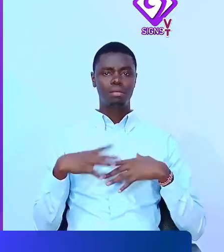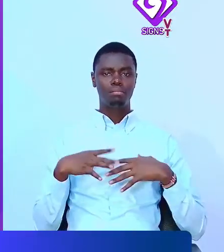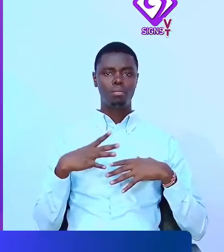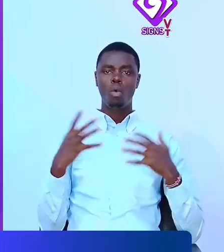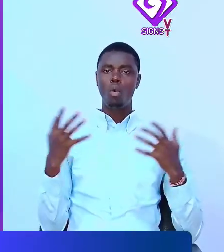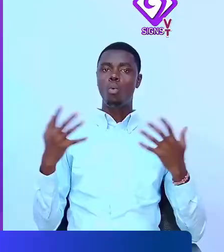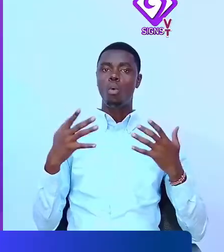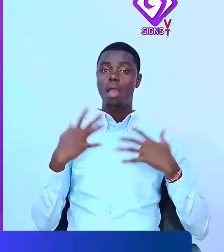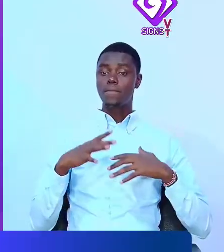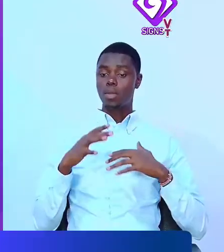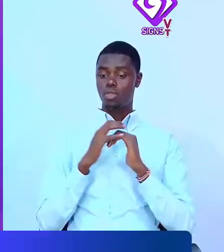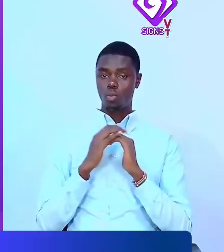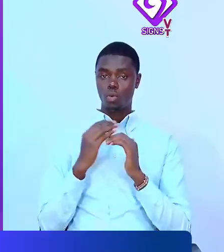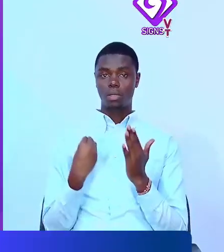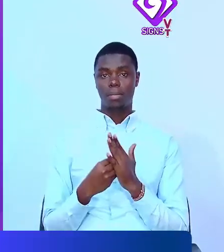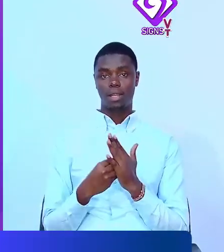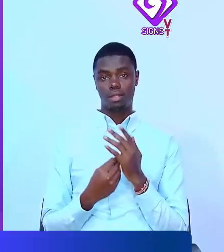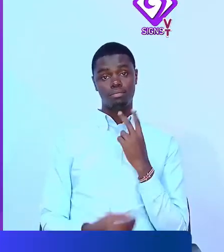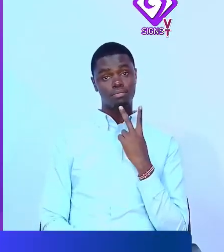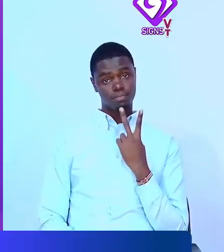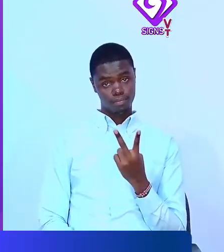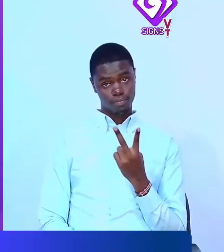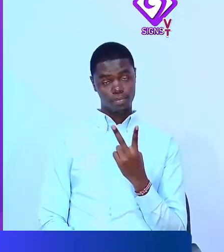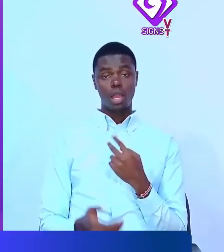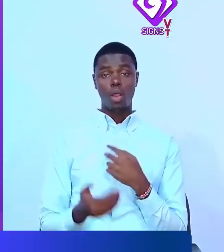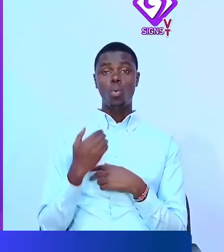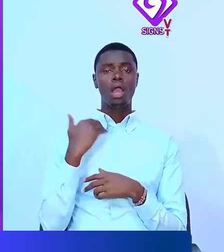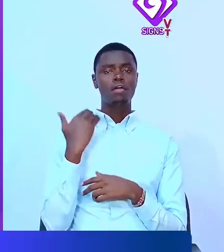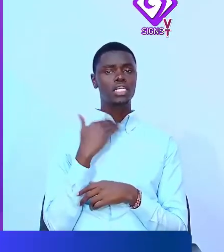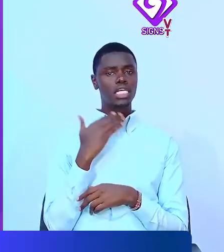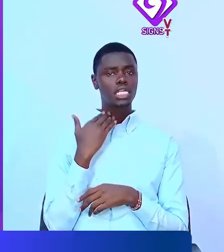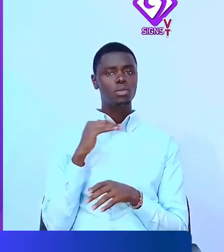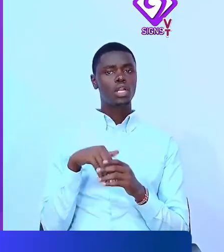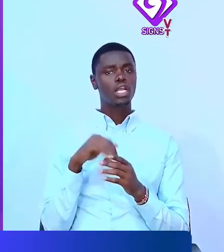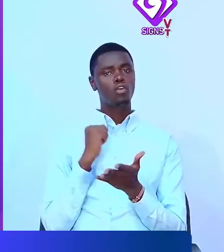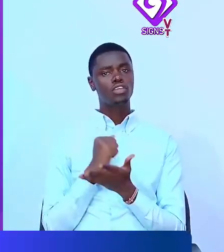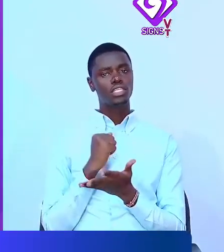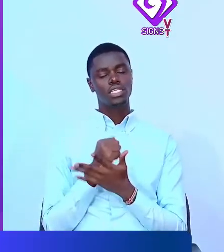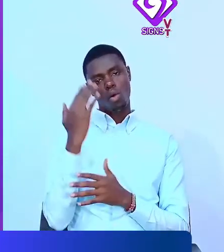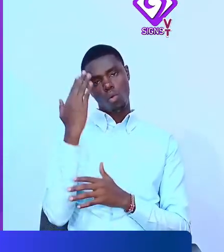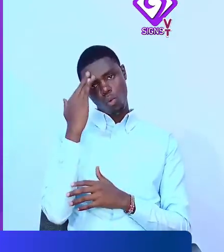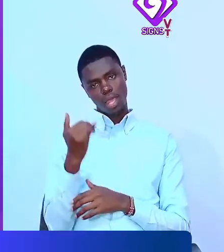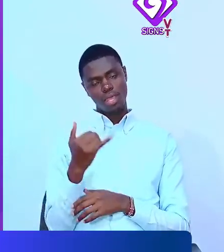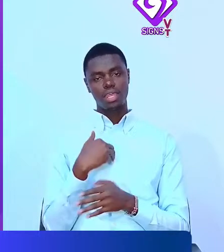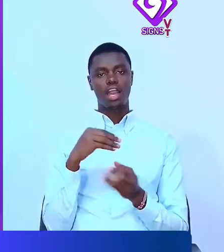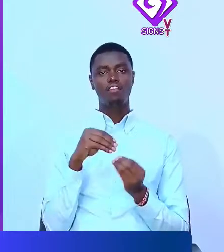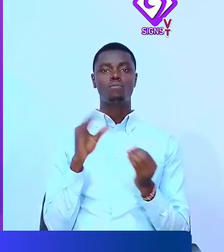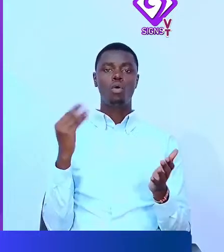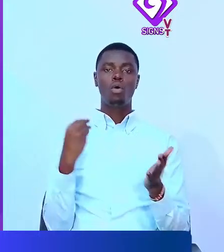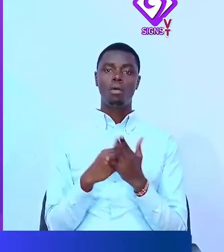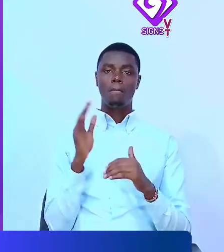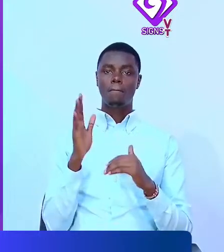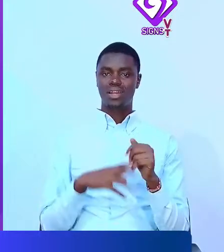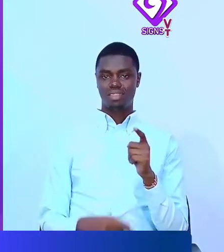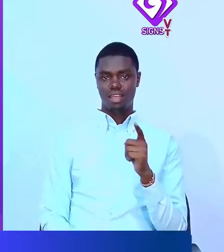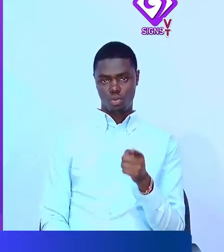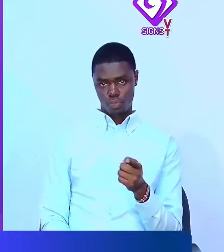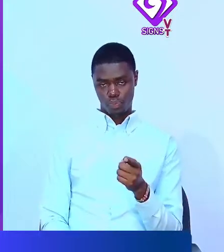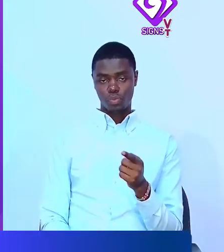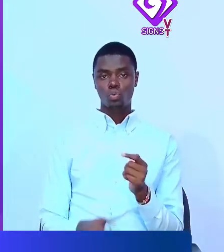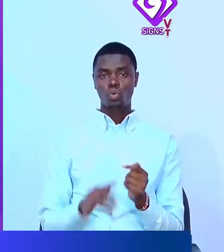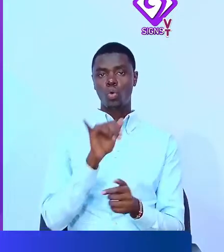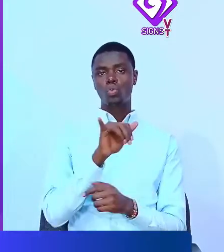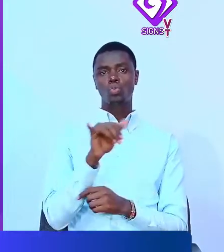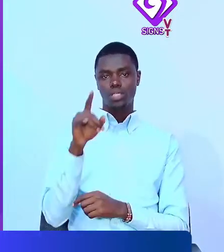money. You get me? We have criminals in offices just because they had more money than you. So those are